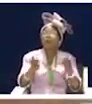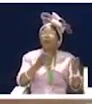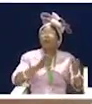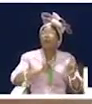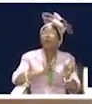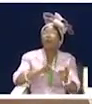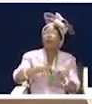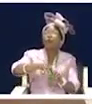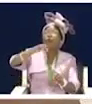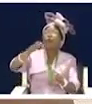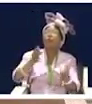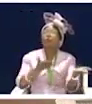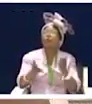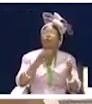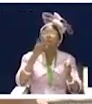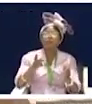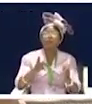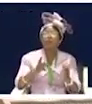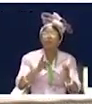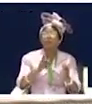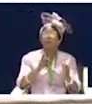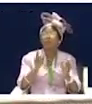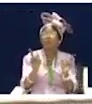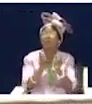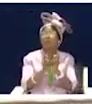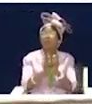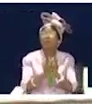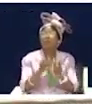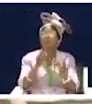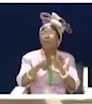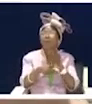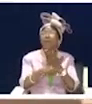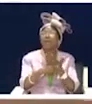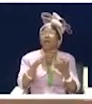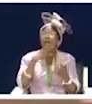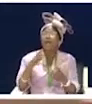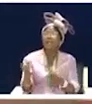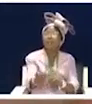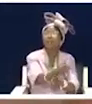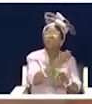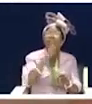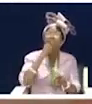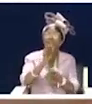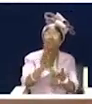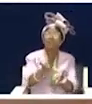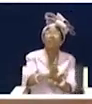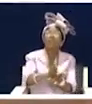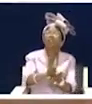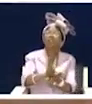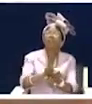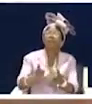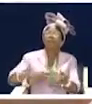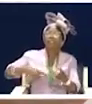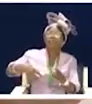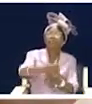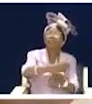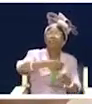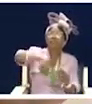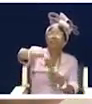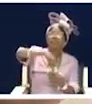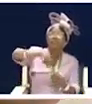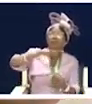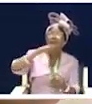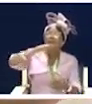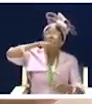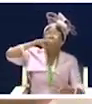April, I took the anointing by the TV and I put the anointing right round. I said, you